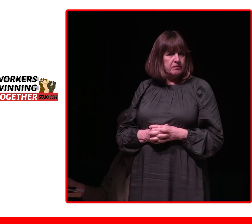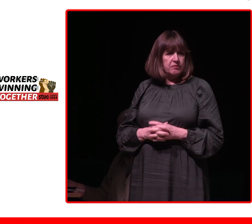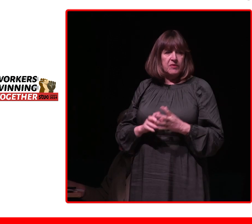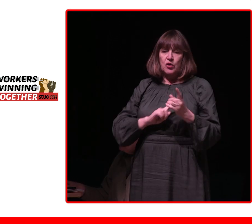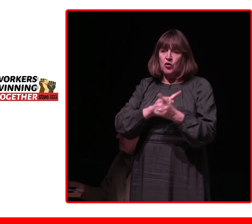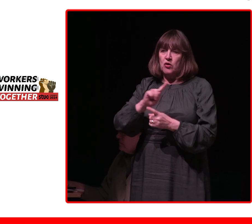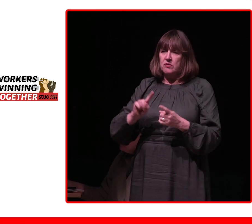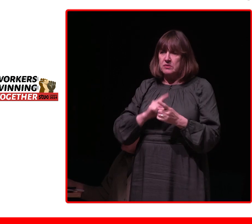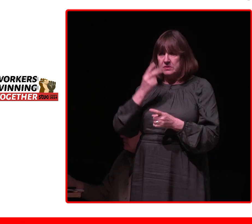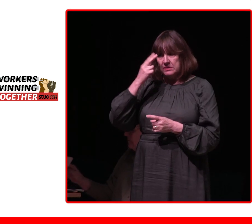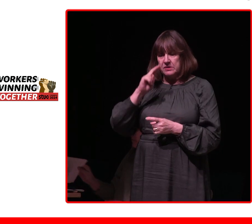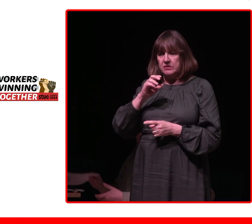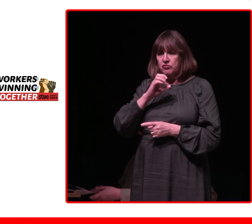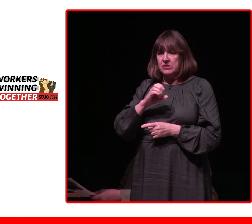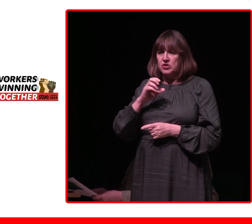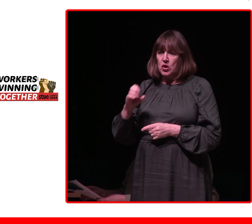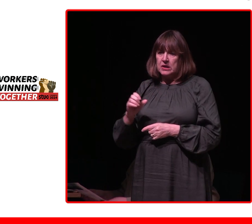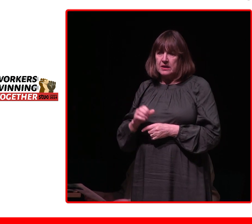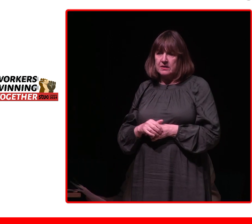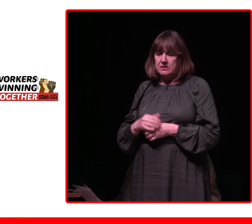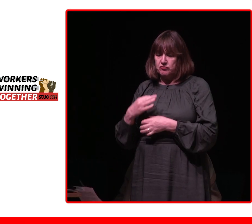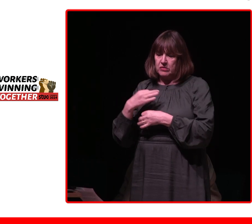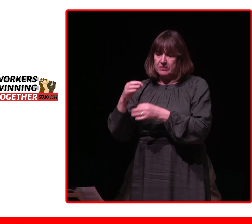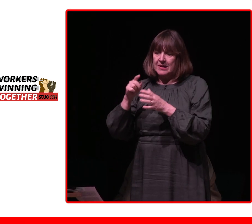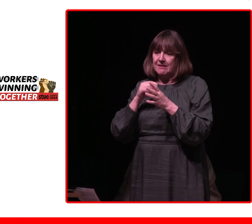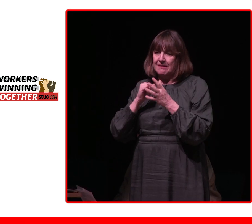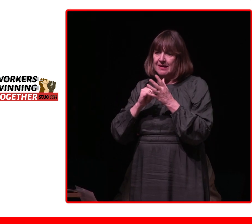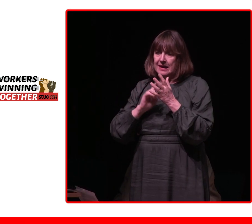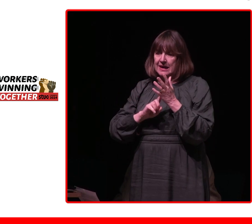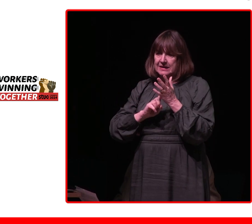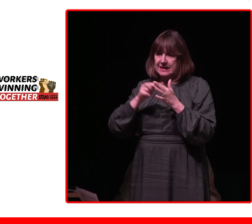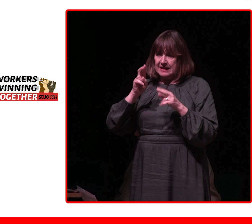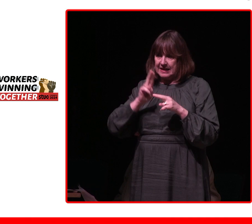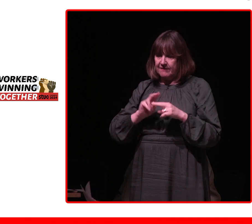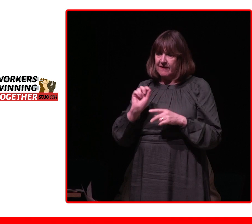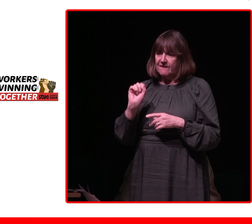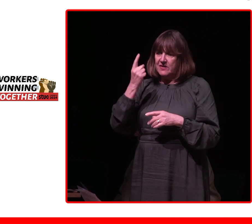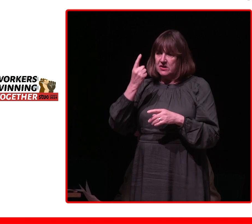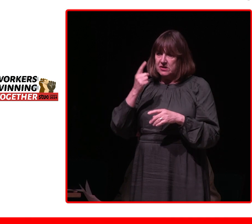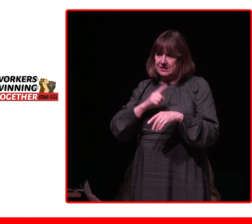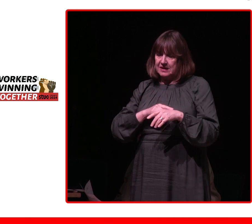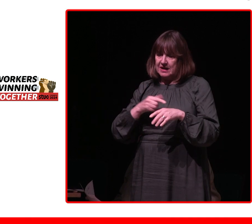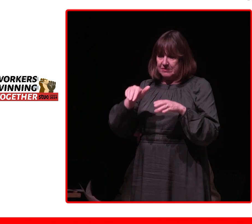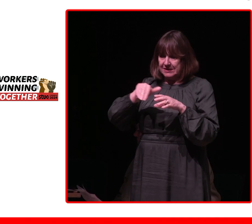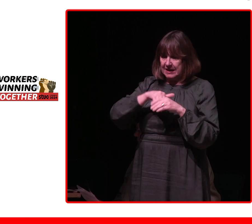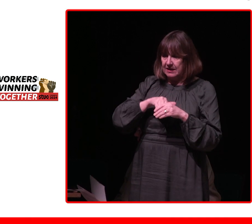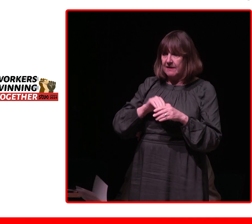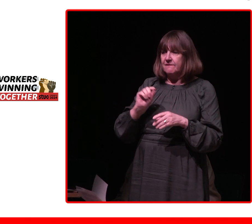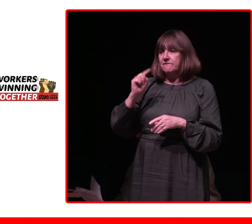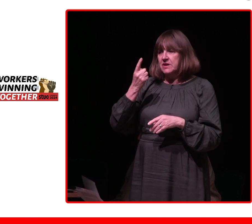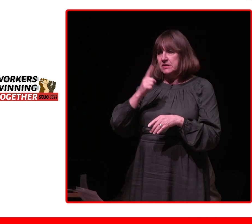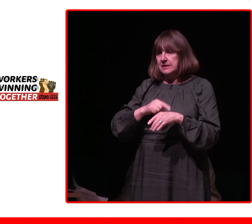Conference, my name's Chris Conley, representing ASLEF, first-time delegate and first-time speaker. Thank you.